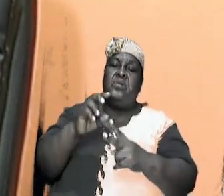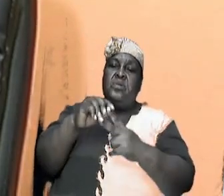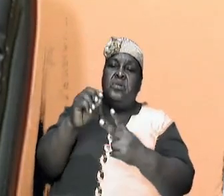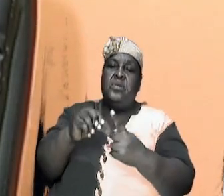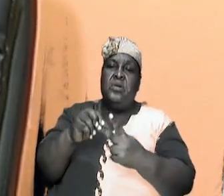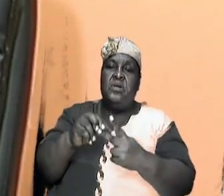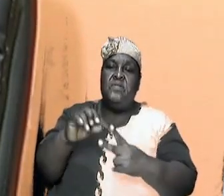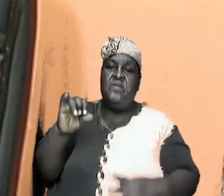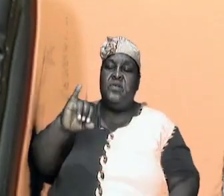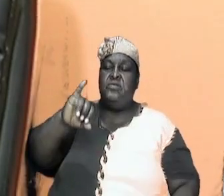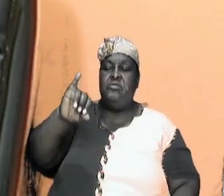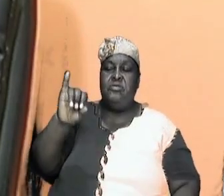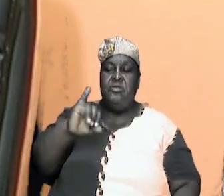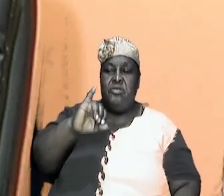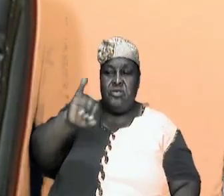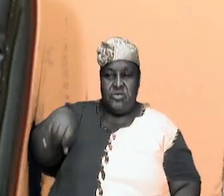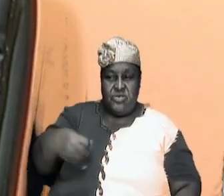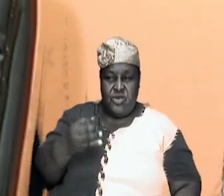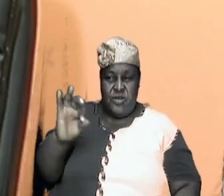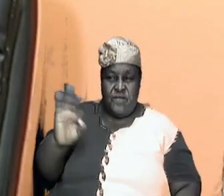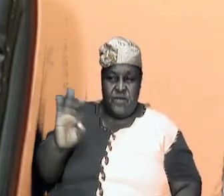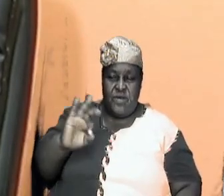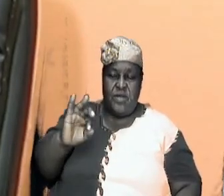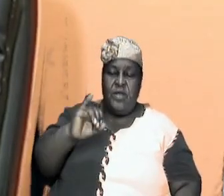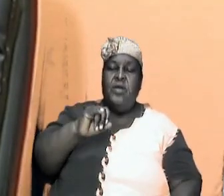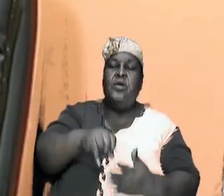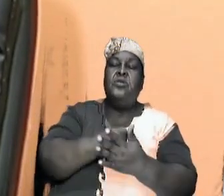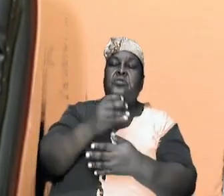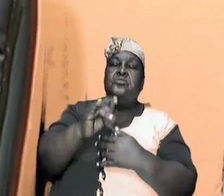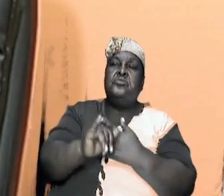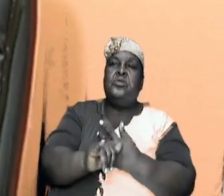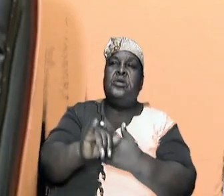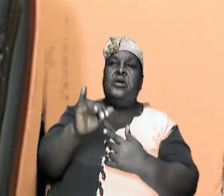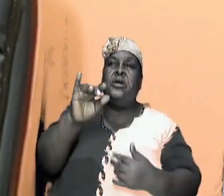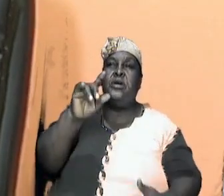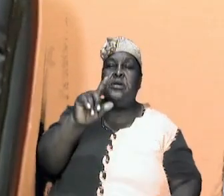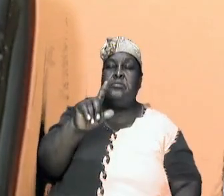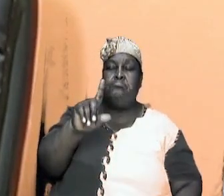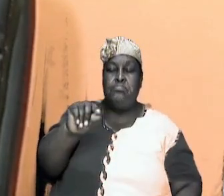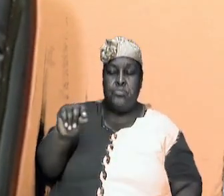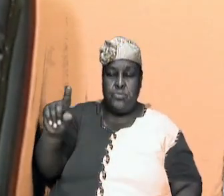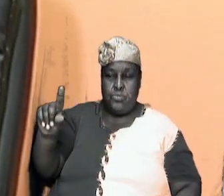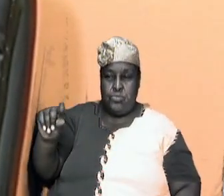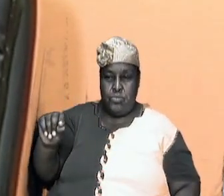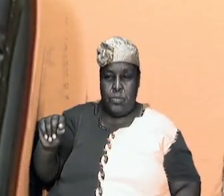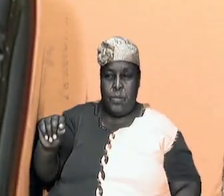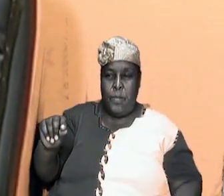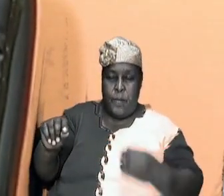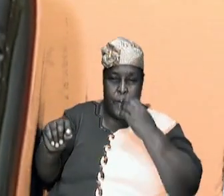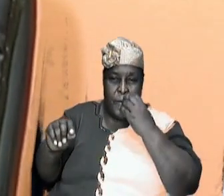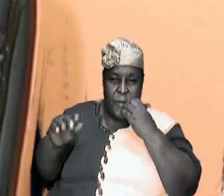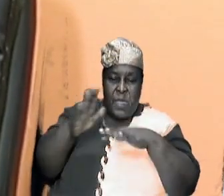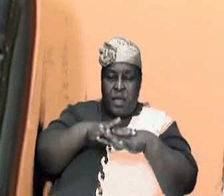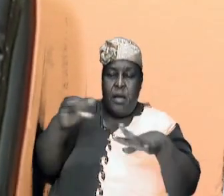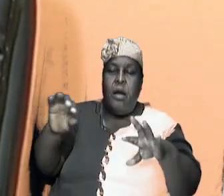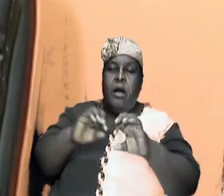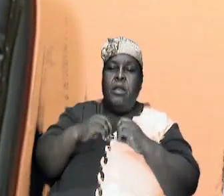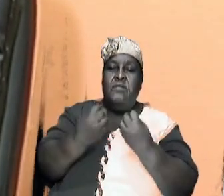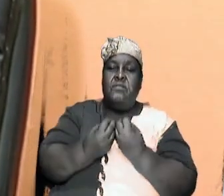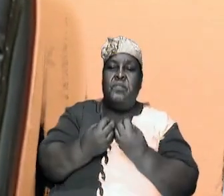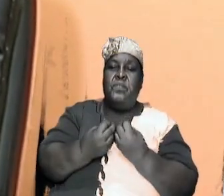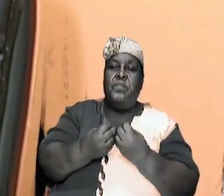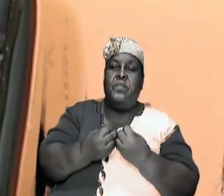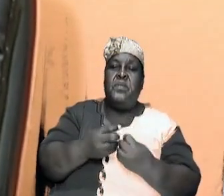Friday is July 29th. And you can call the office. The numbers are there,